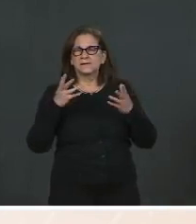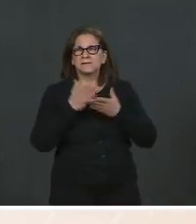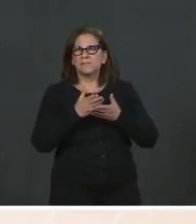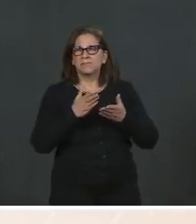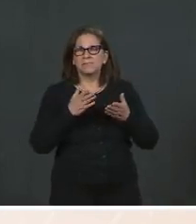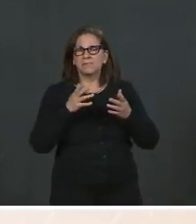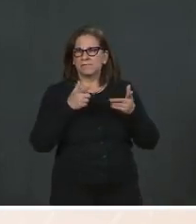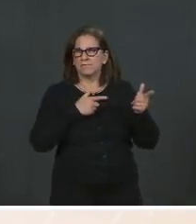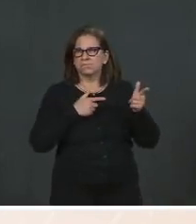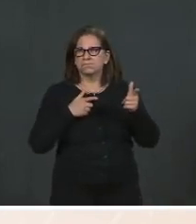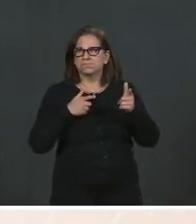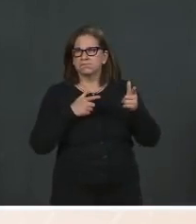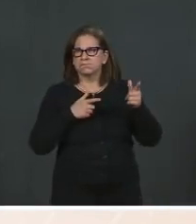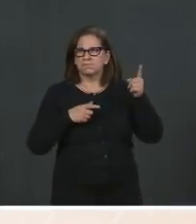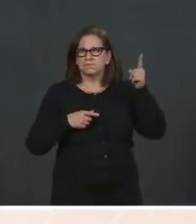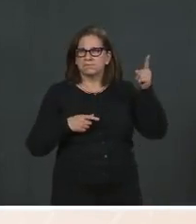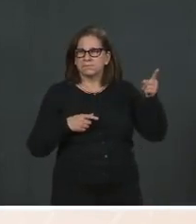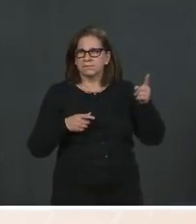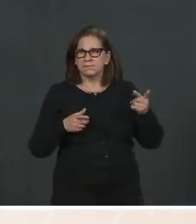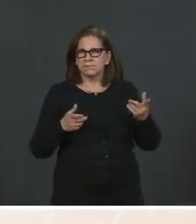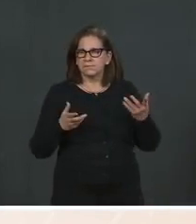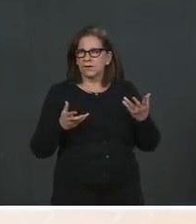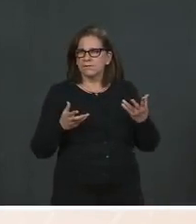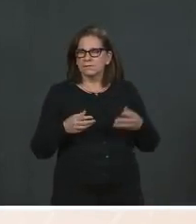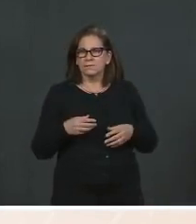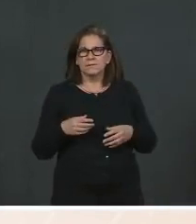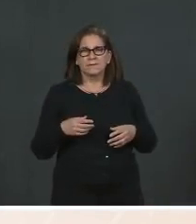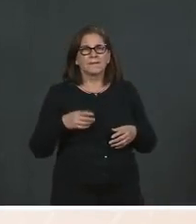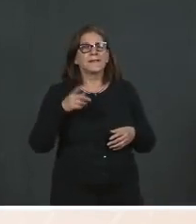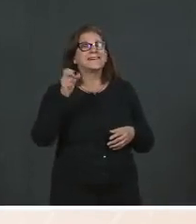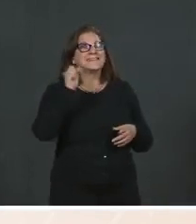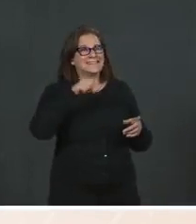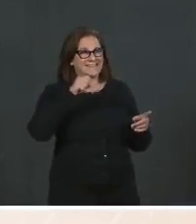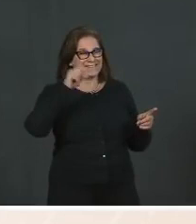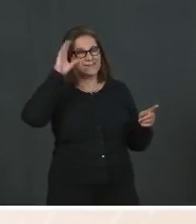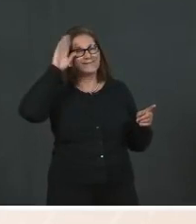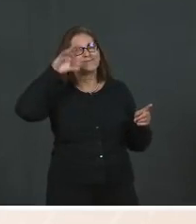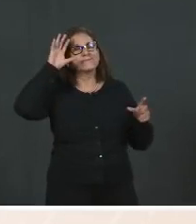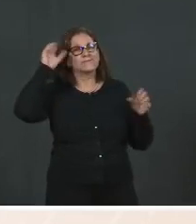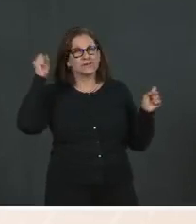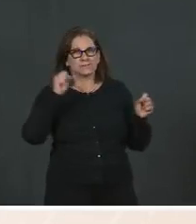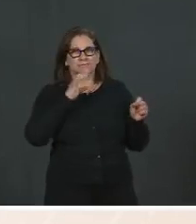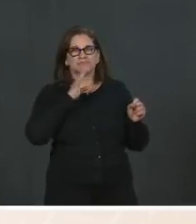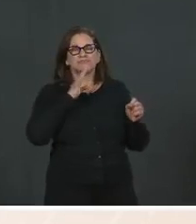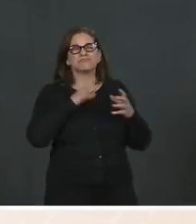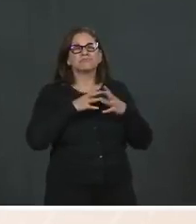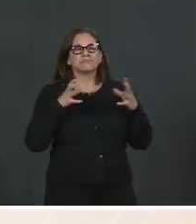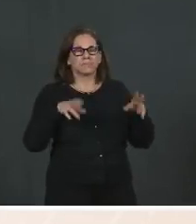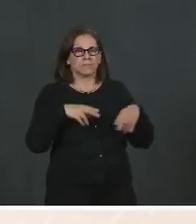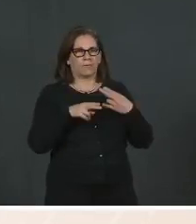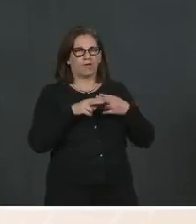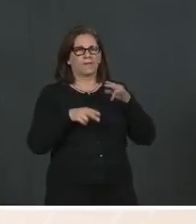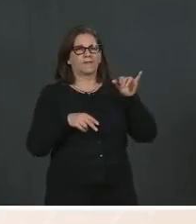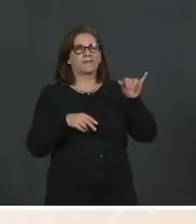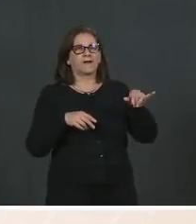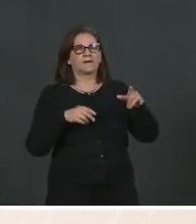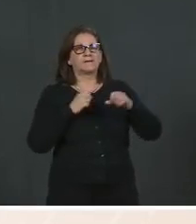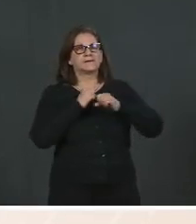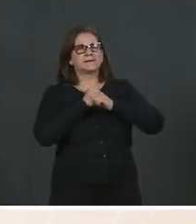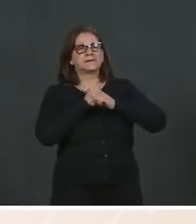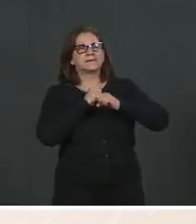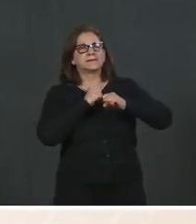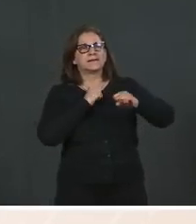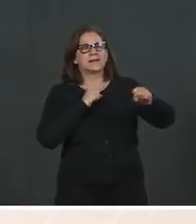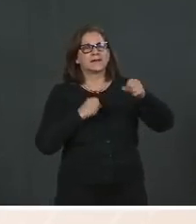he's spent a fair amount of time on these discussions and working on addressing and stemming the humanitarian crisis, but